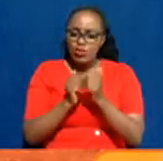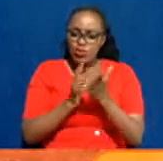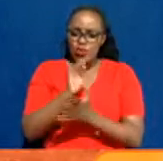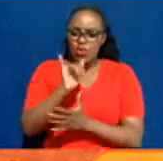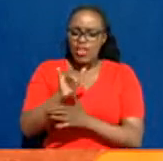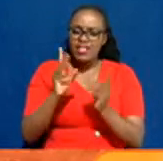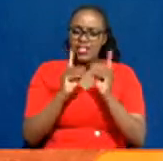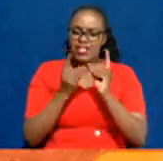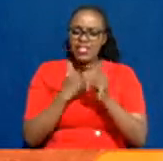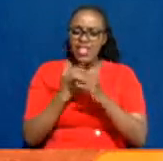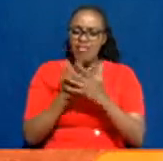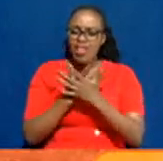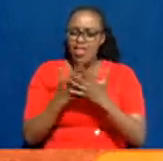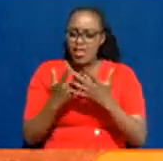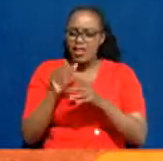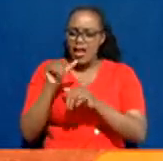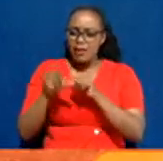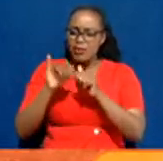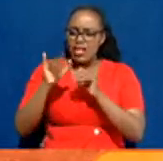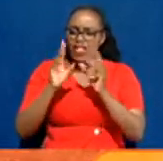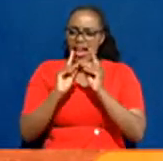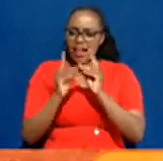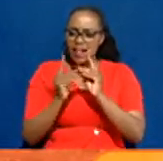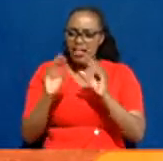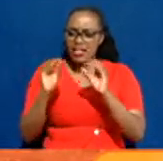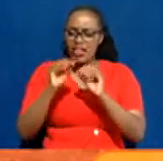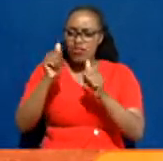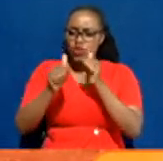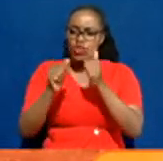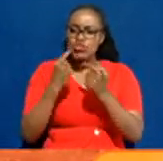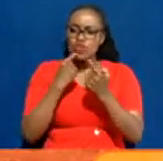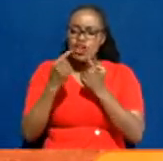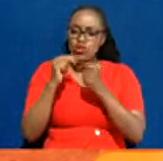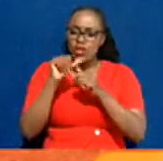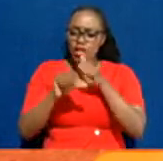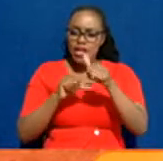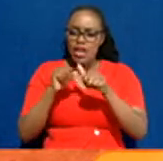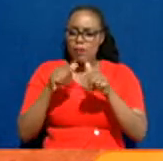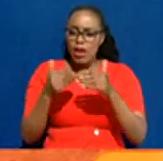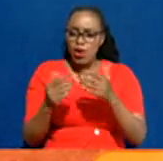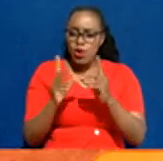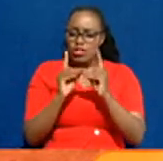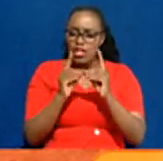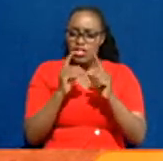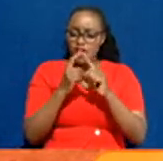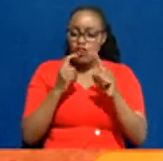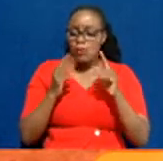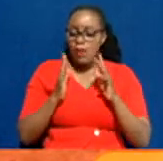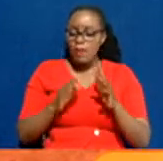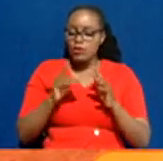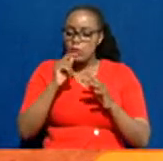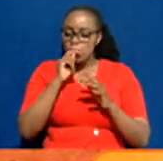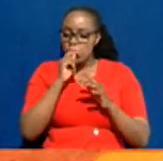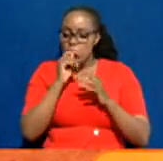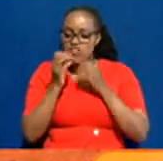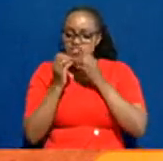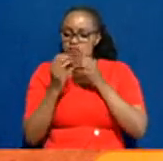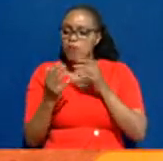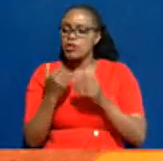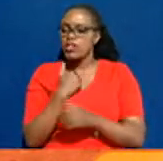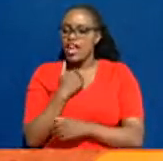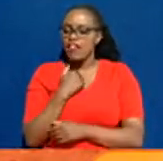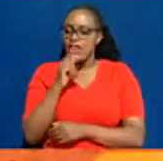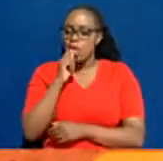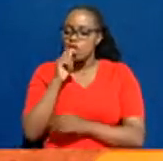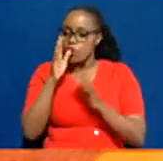No, he doesn't have anything to do with the data that you are calling data from the whistleblower. He does not. I think